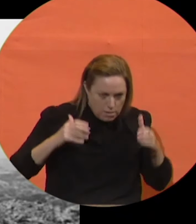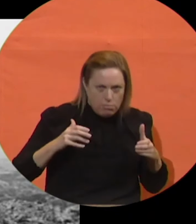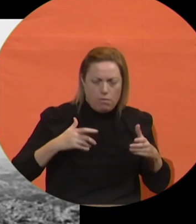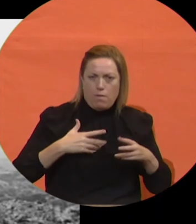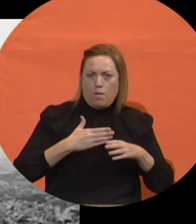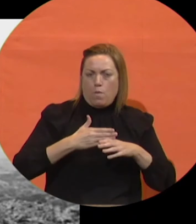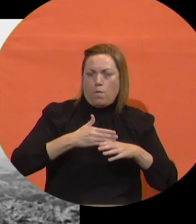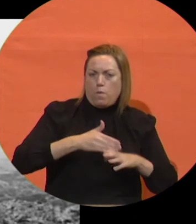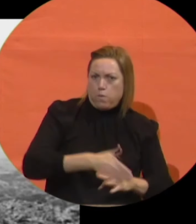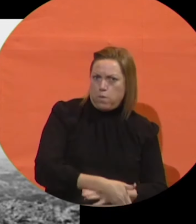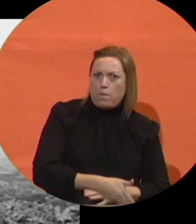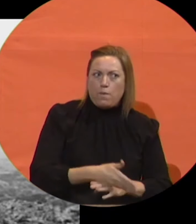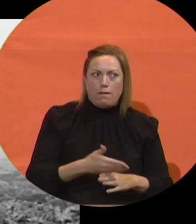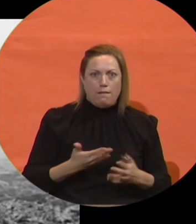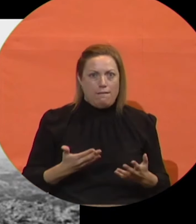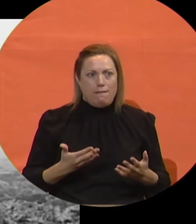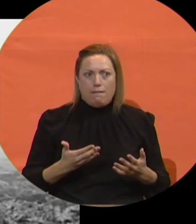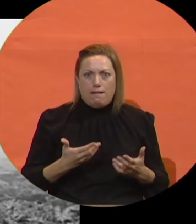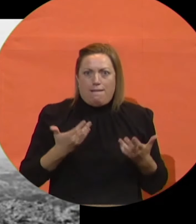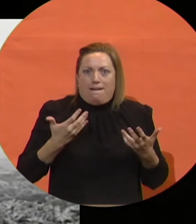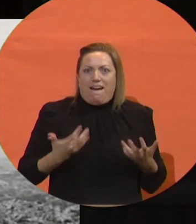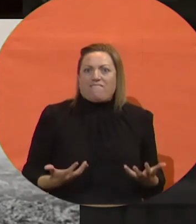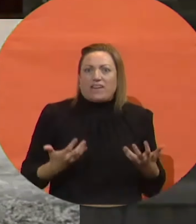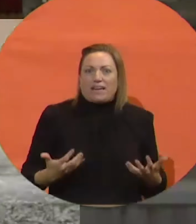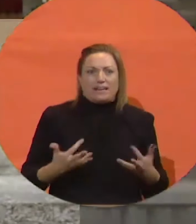heavy, gangly, uncooperative lamb.